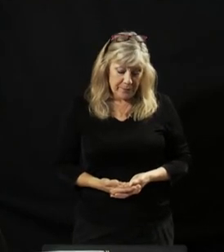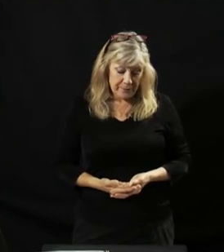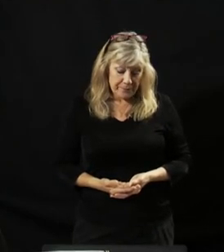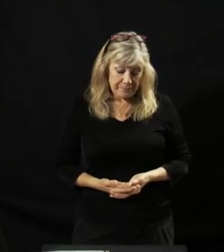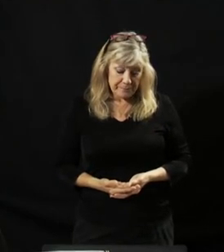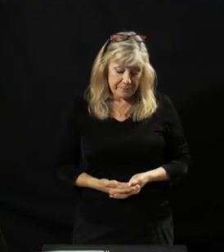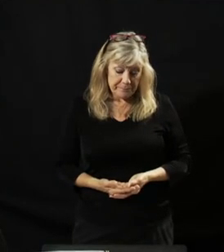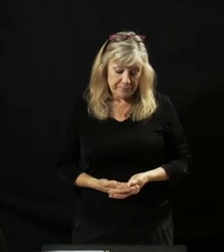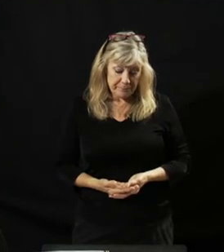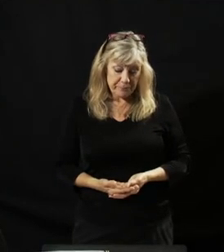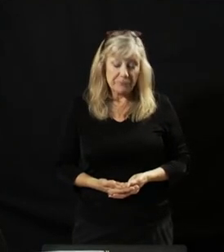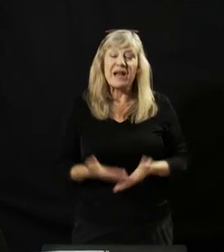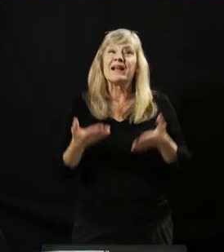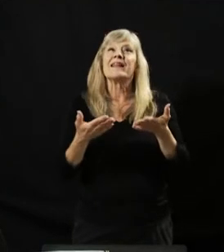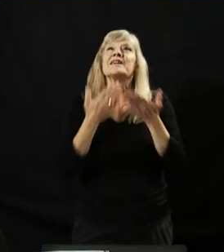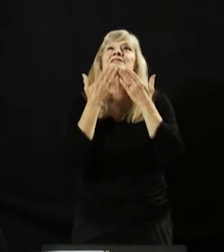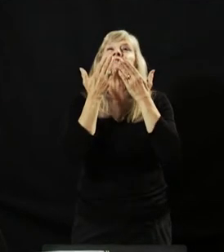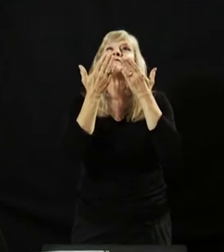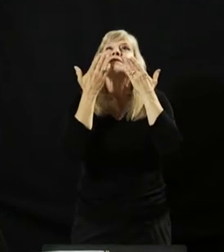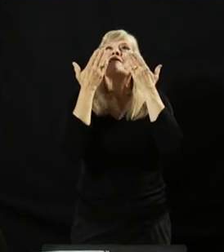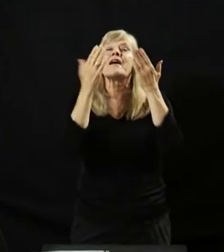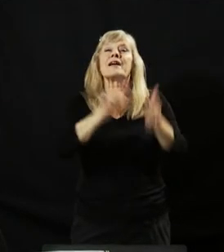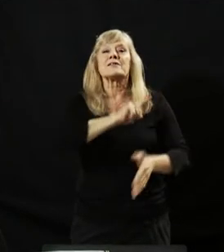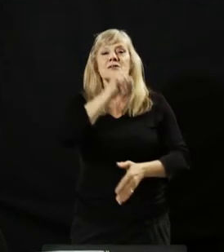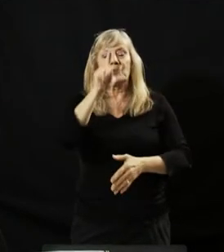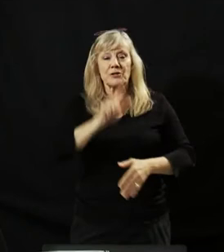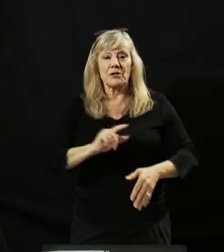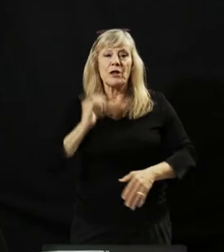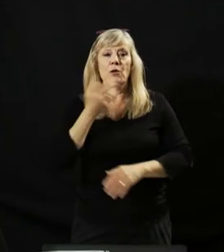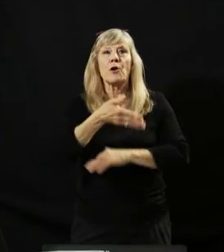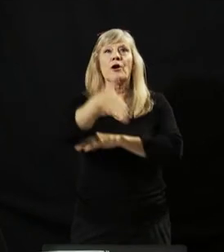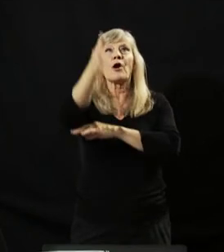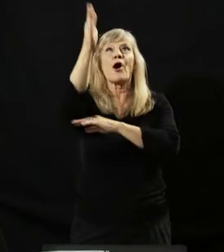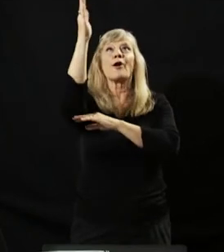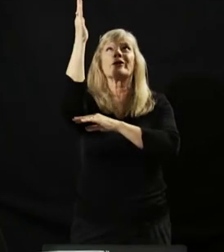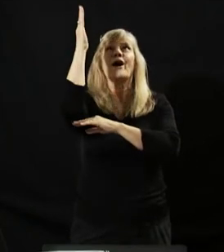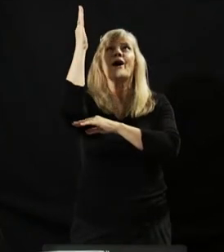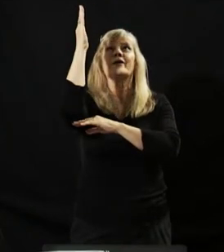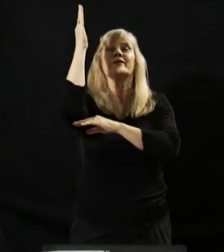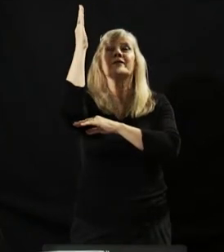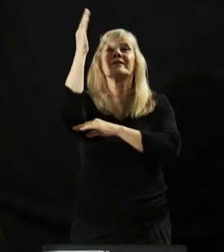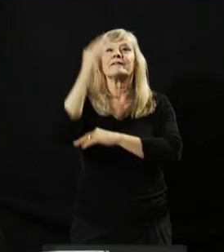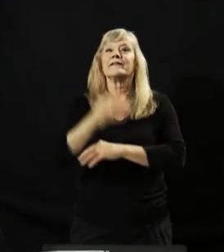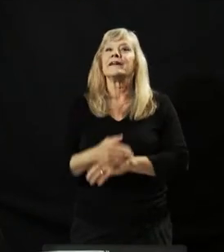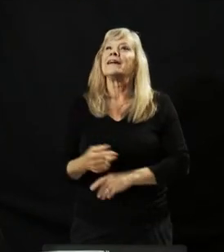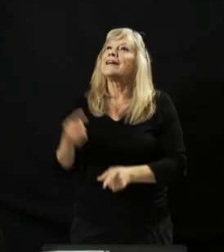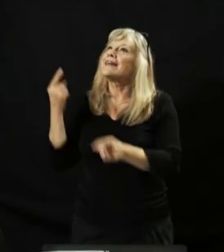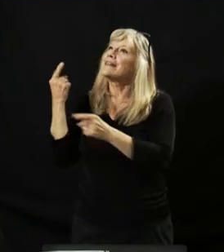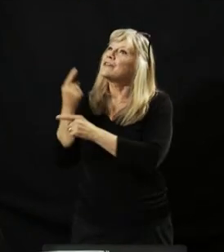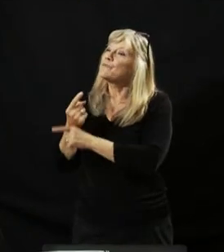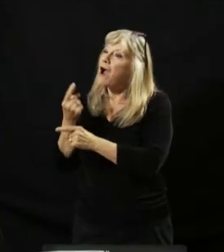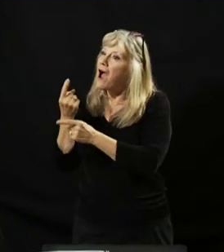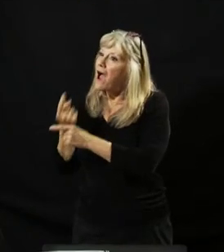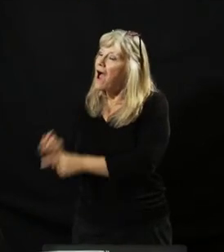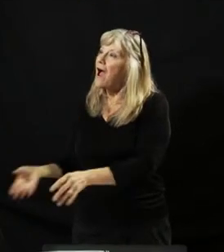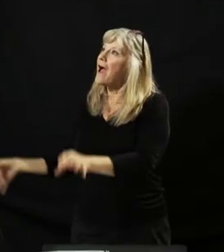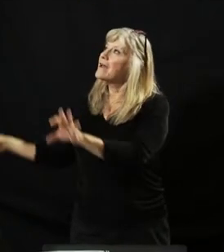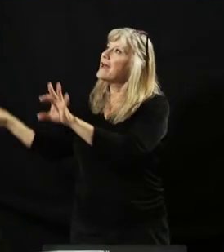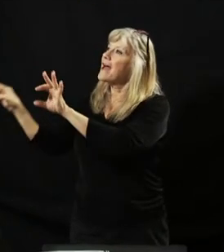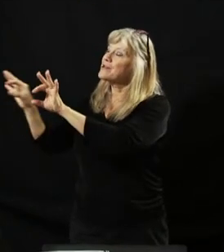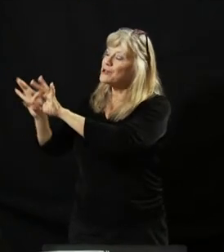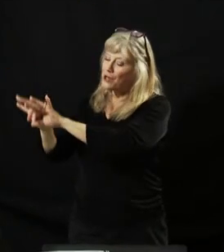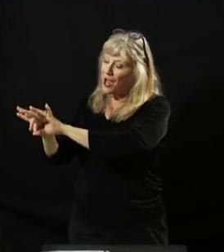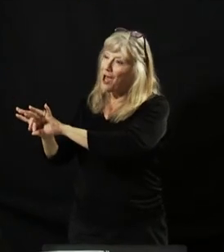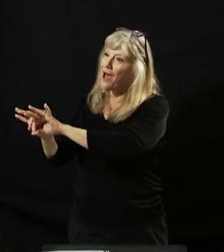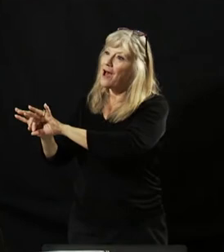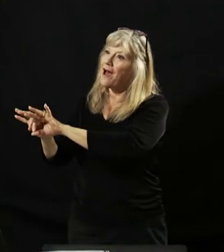Lord. Let us give thanks to the Lord our God. It is right